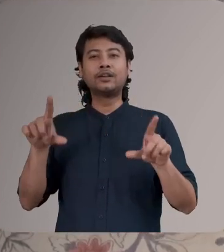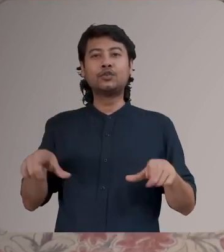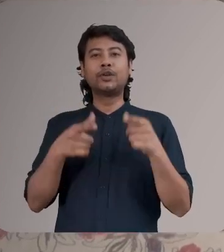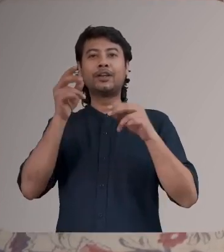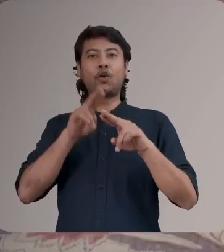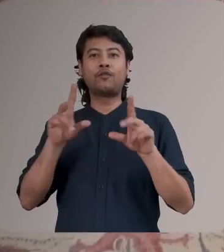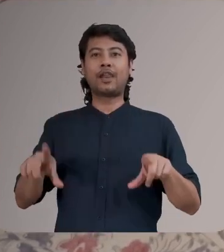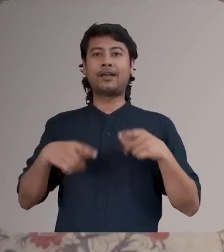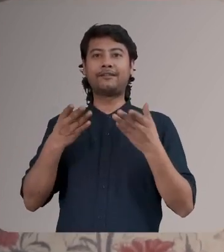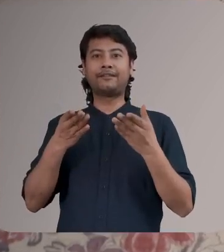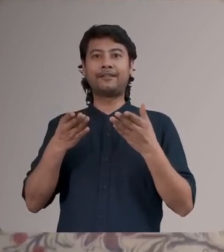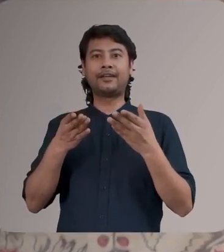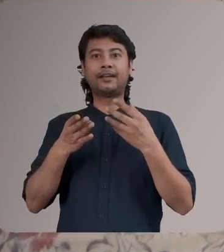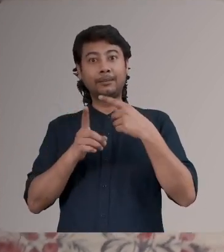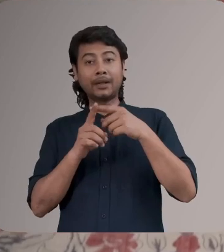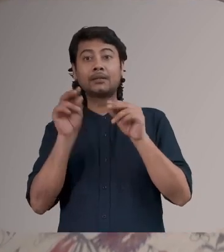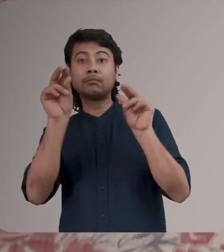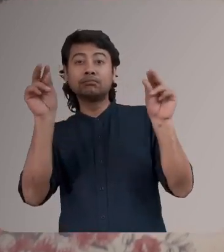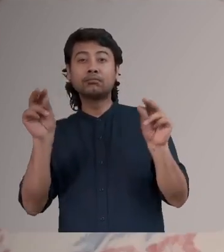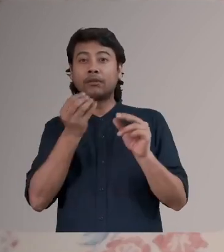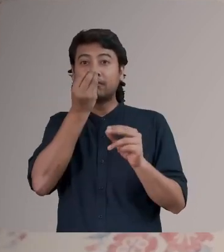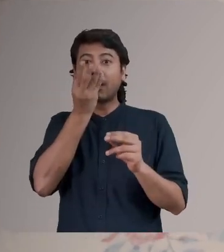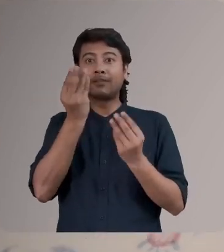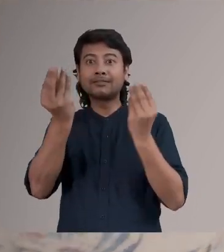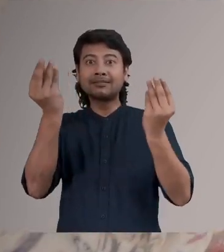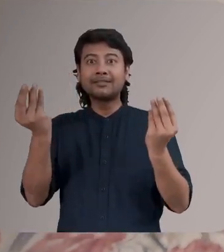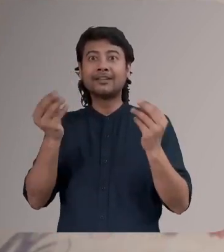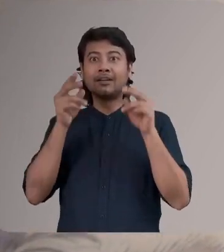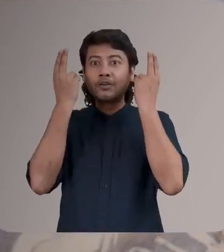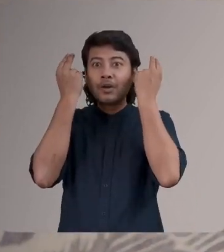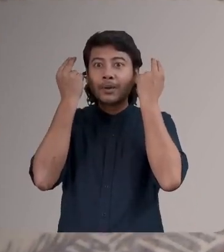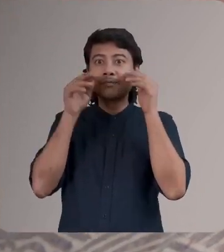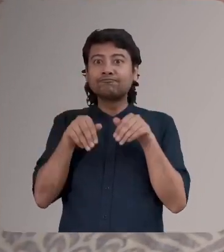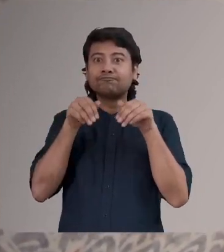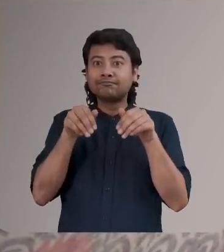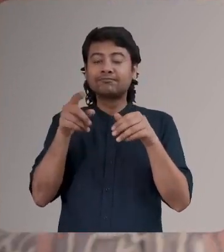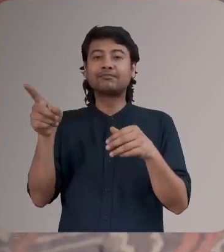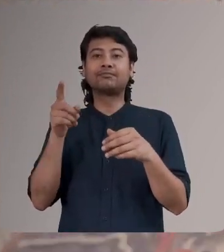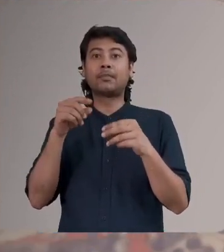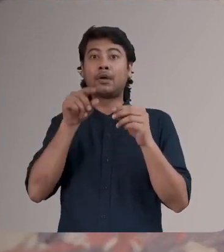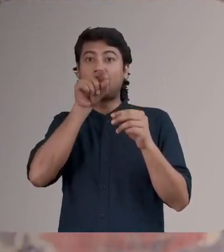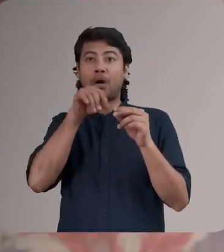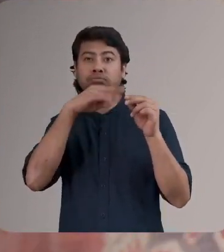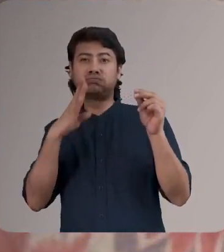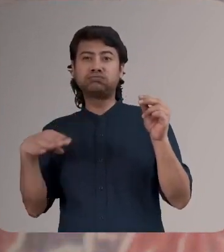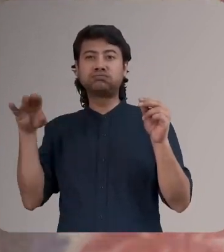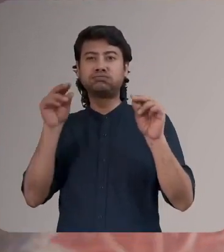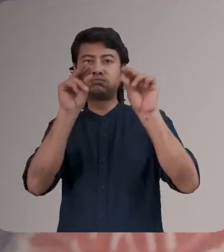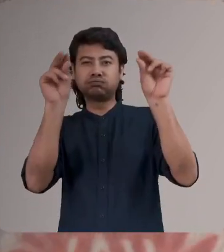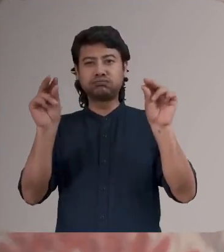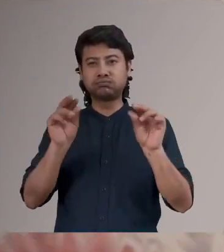Palampores. The same motif is in this Palampore along with flowering vases, rabbits and birds of paradise